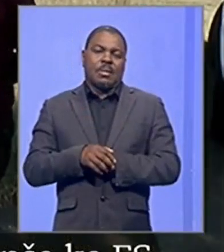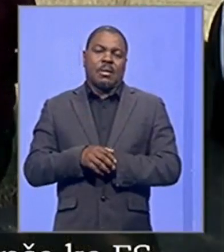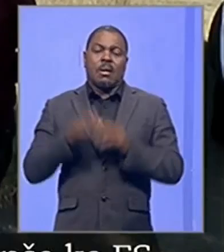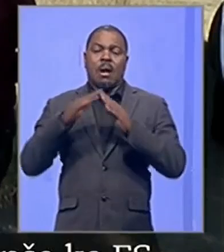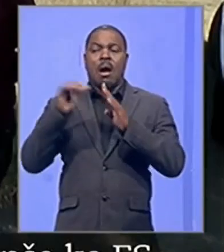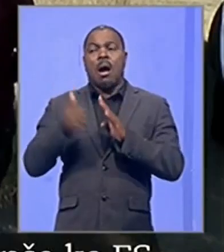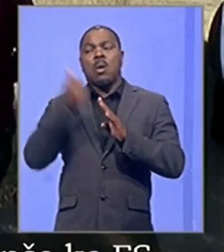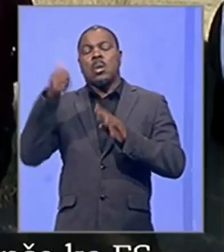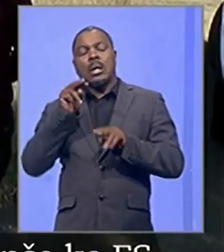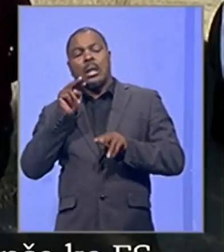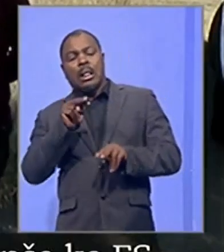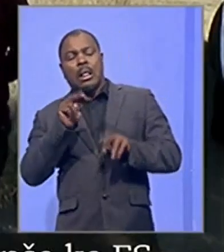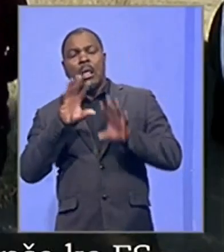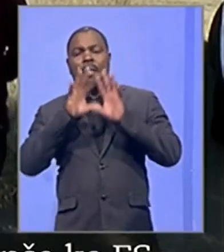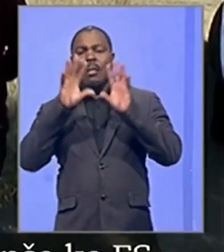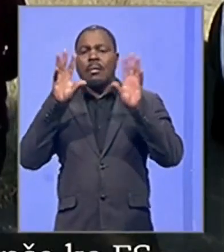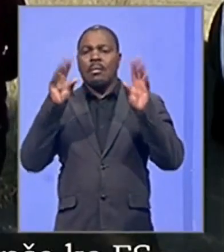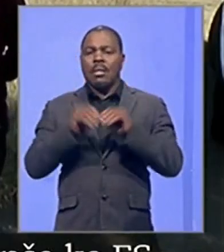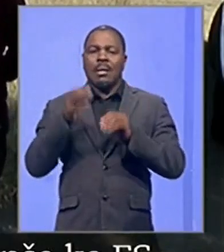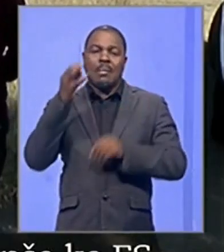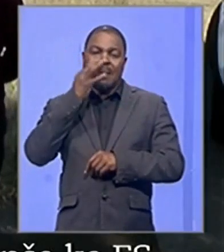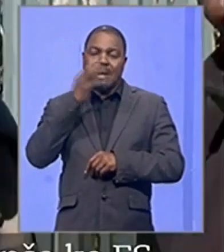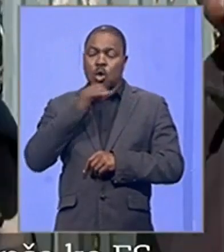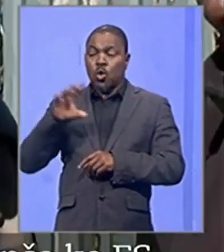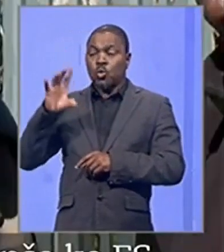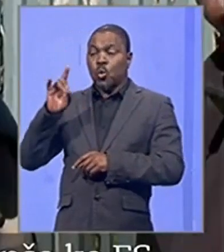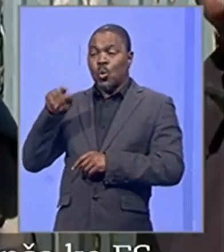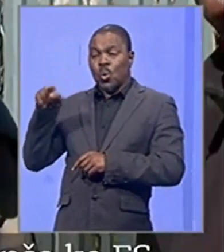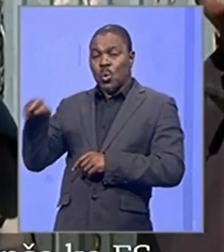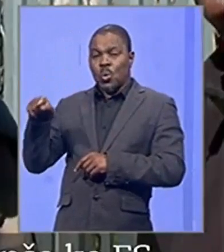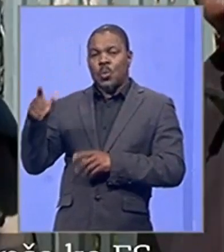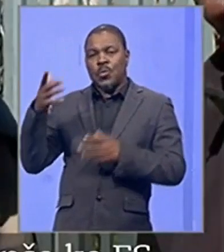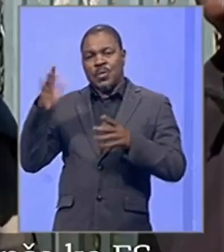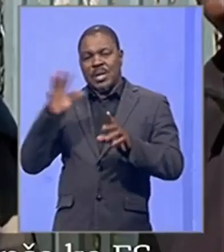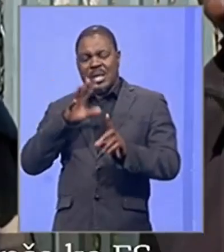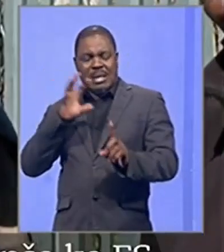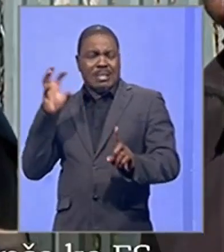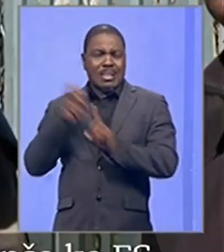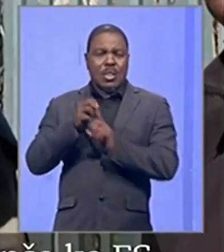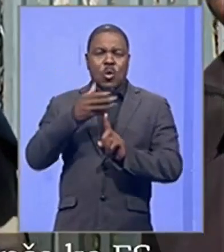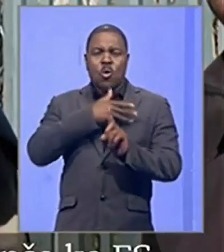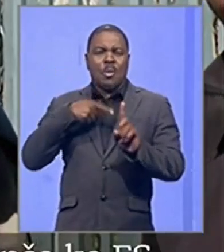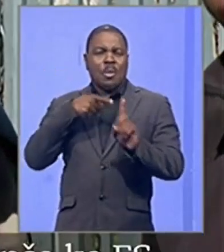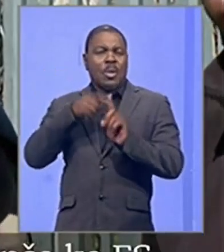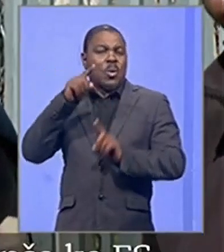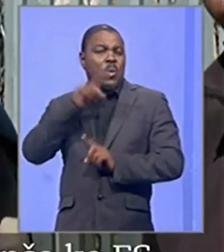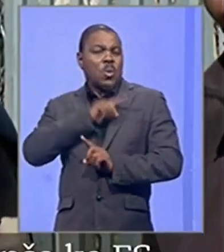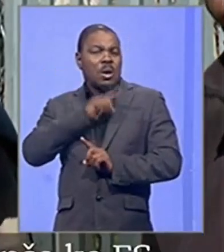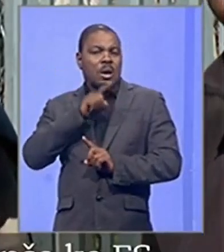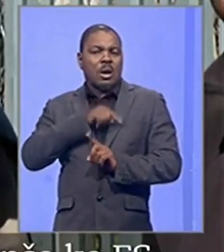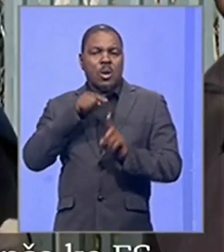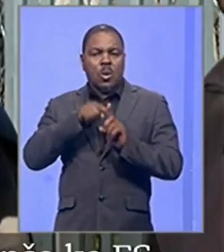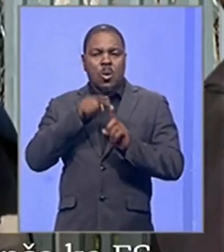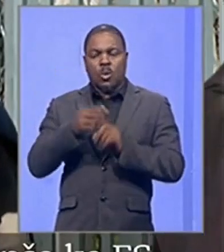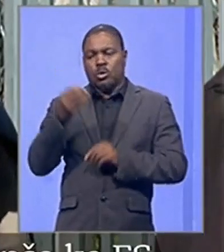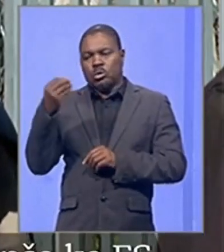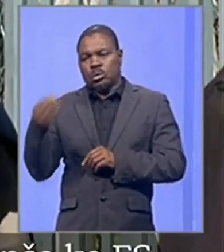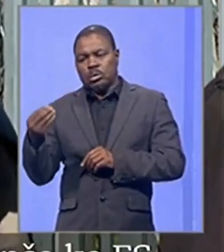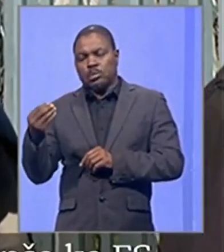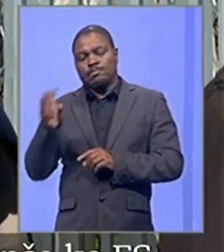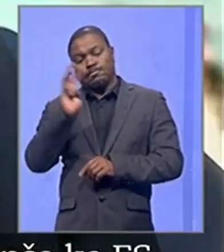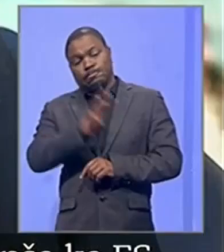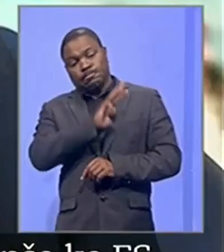Baagišane bao ba bonego tiragalo ye ba hlaloša ge dimpša tše di ile tša hlasela mosadi yo morago ga gore a kgaleme ngwana wa